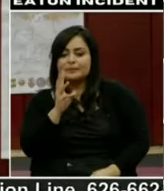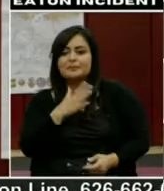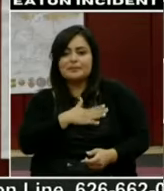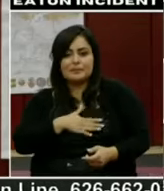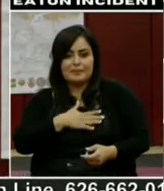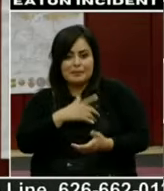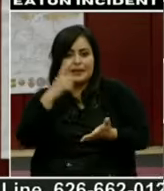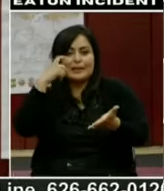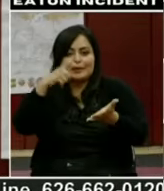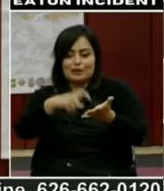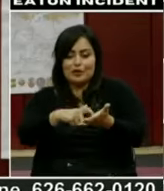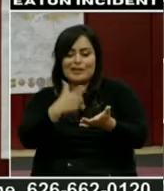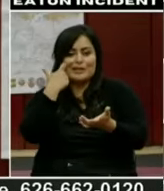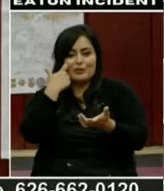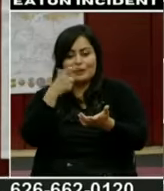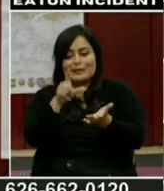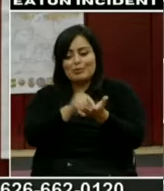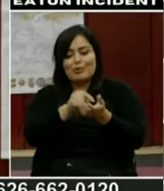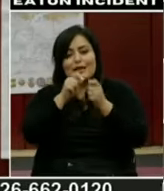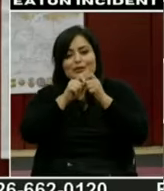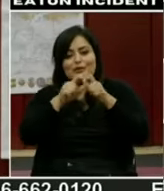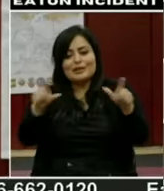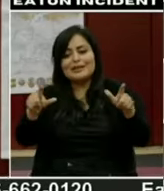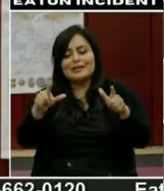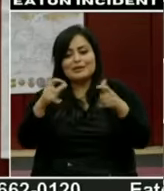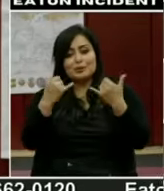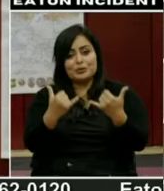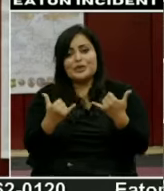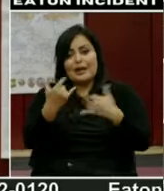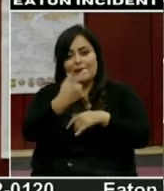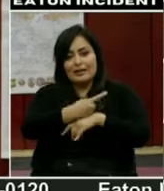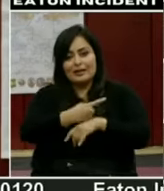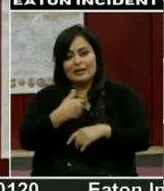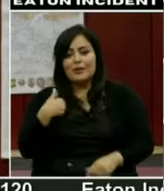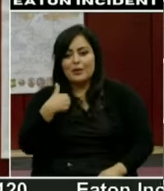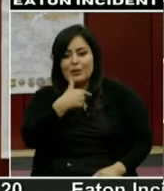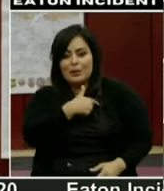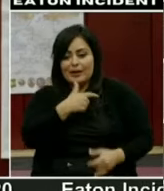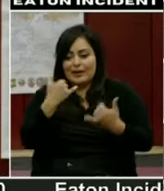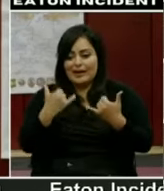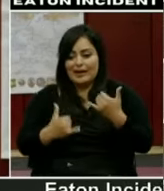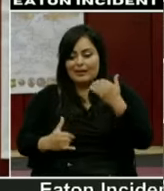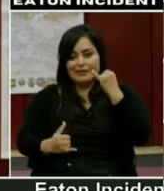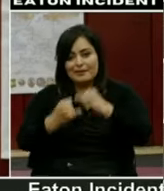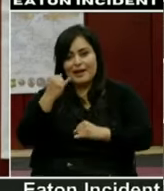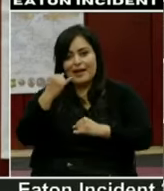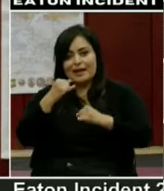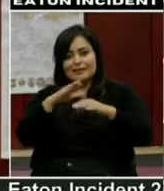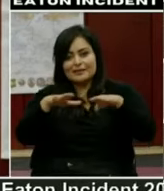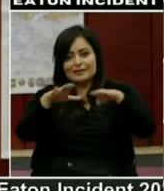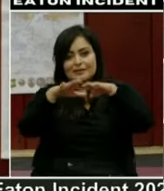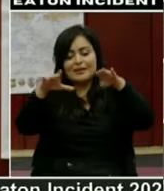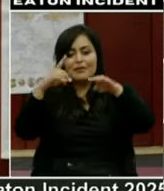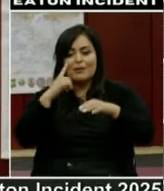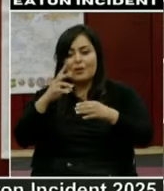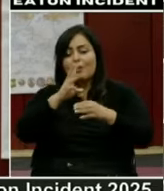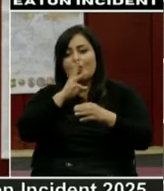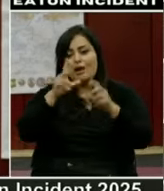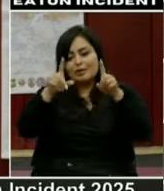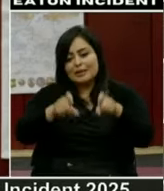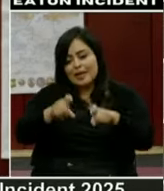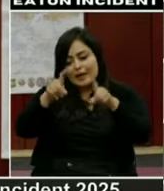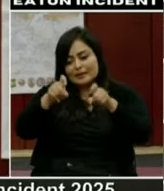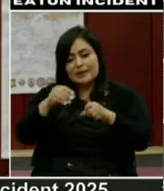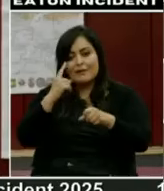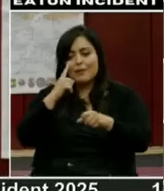recent press release that was released today. We're in the final stages of water testing for most of our